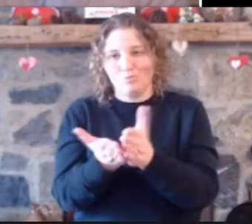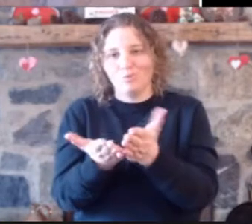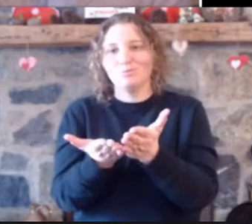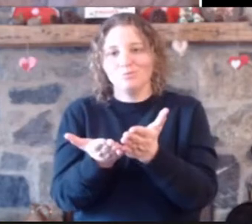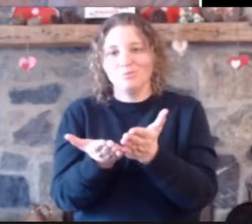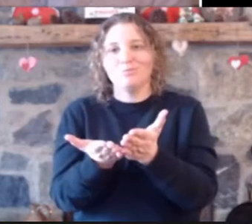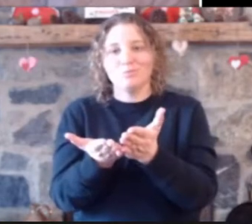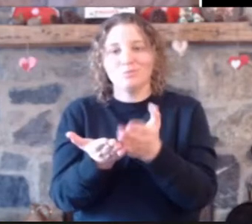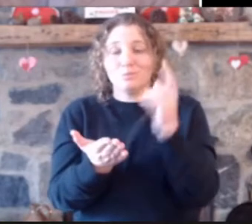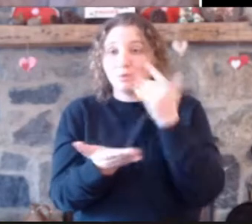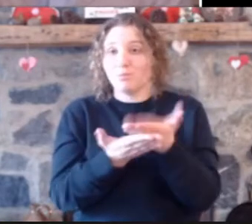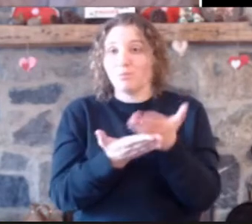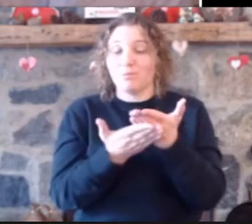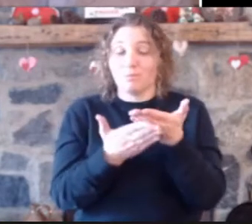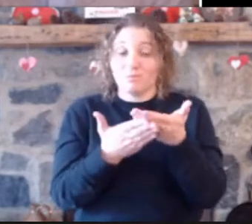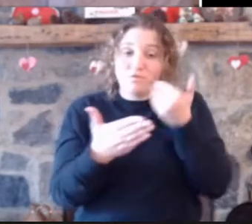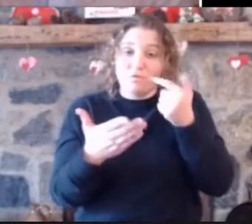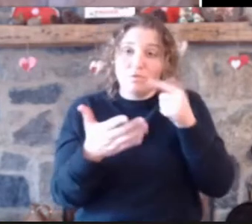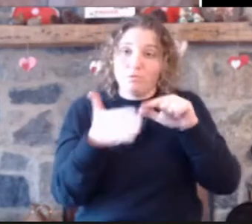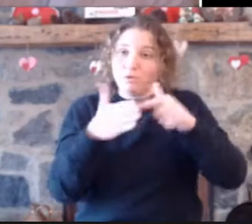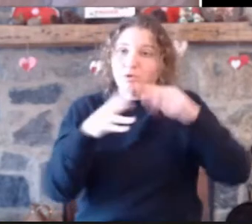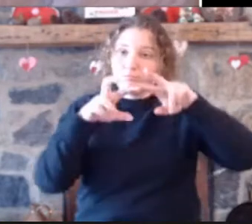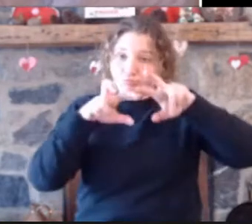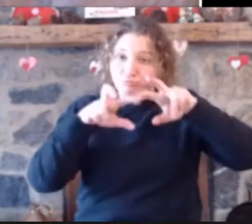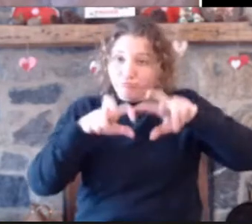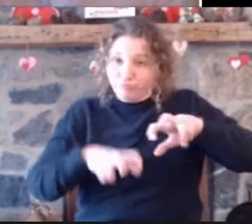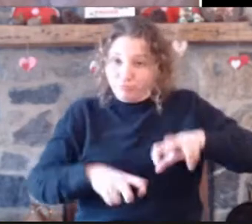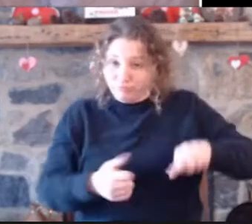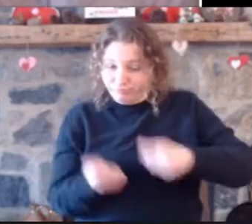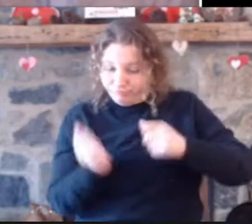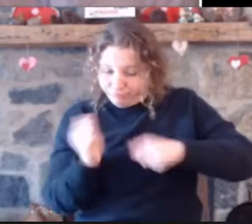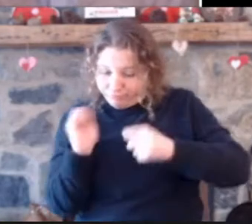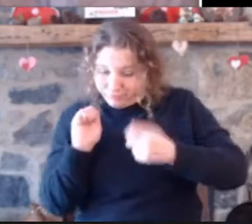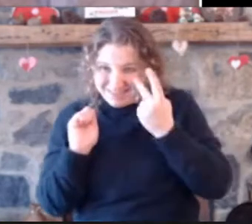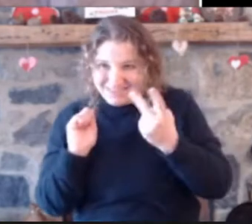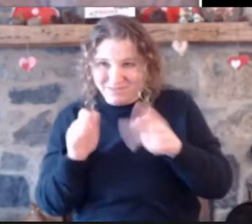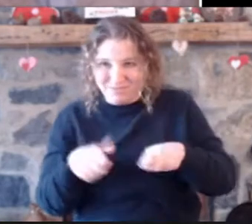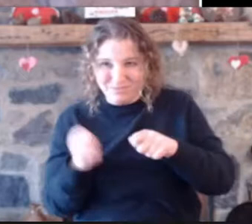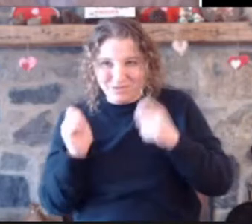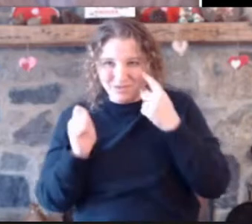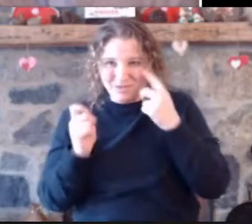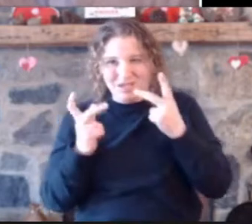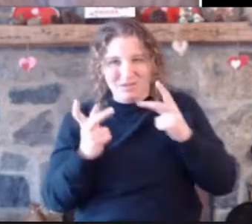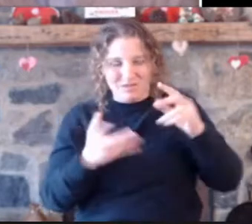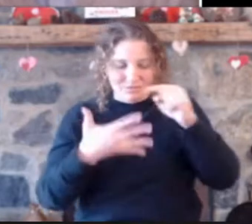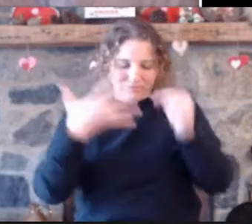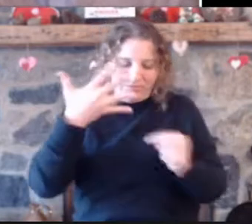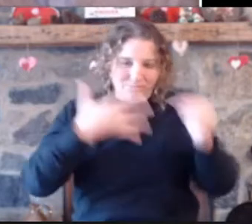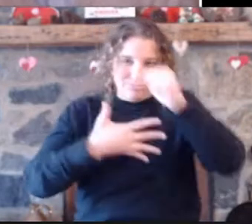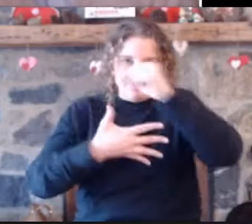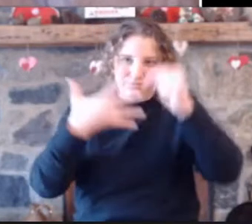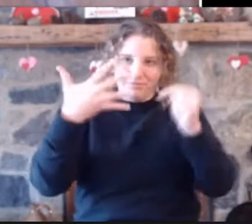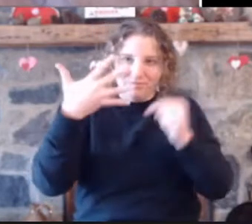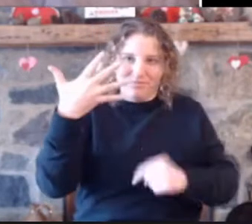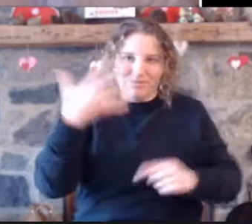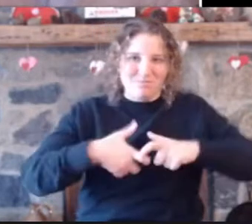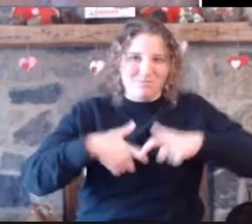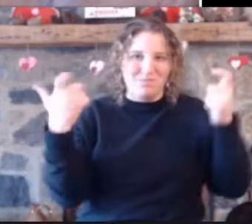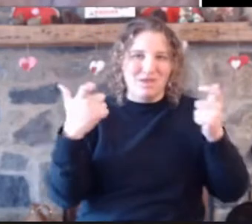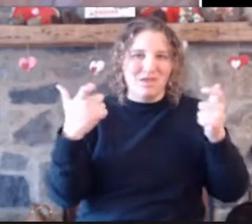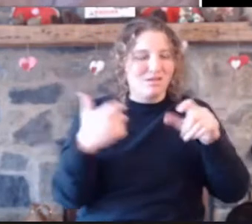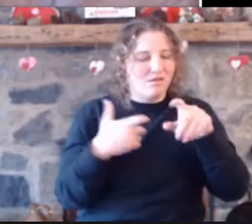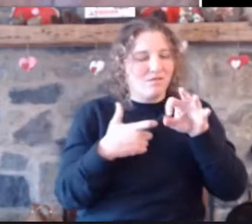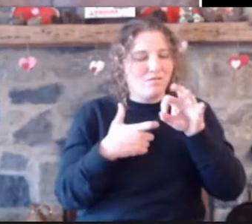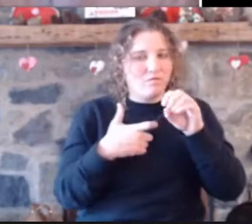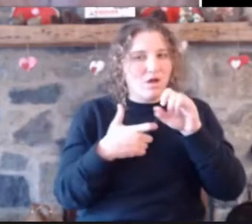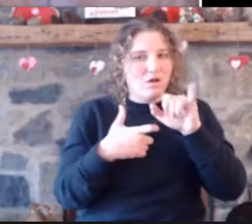Because they proposed it before they started really digging. Now that they dig, they find fossils jumbled all over in these mass fossil graveyards, which, by the way, speak